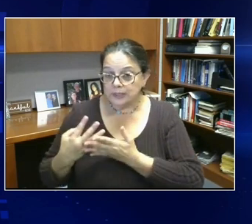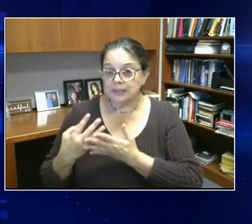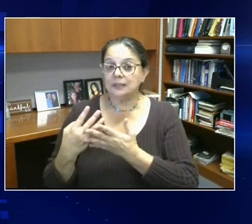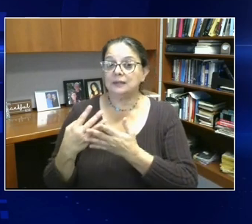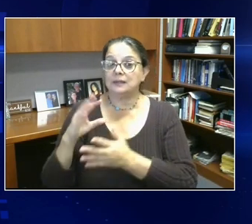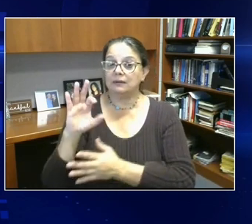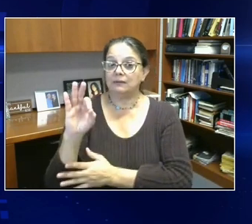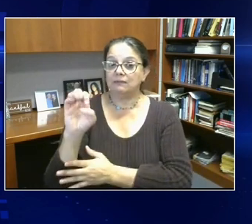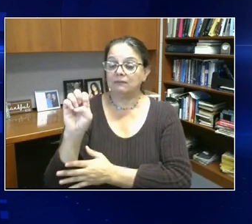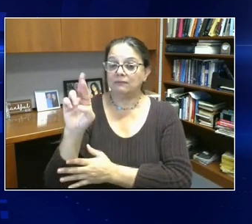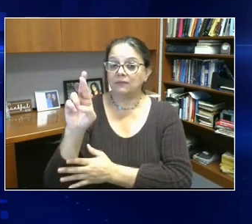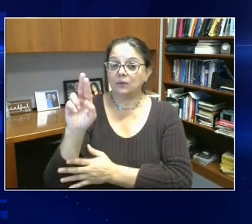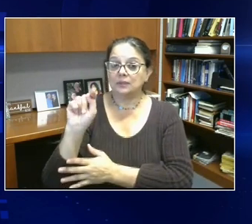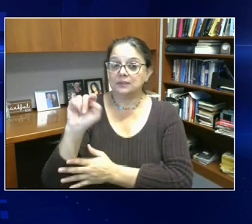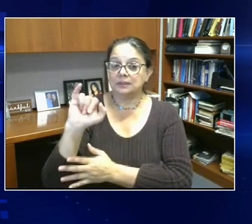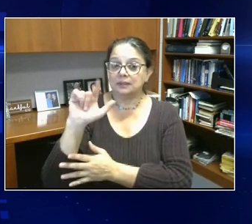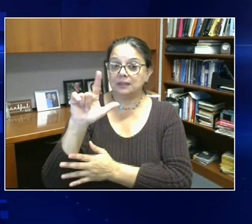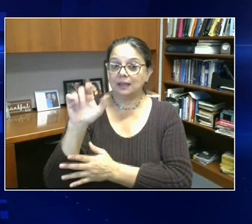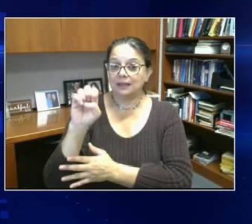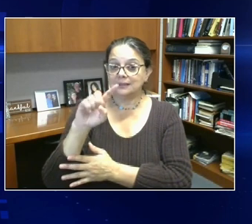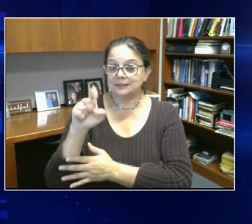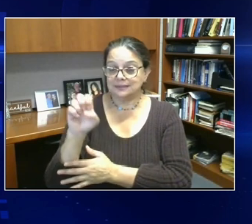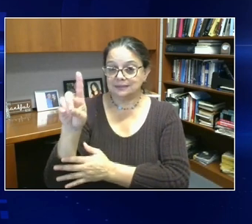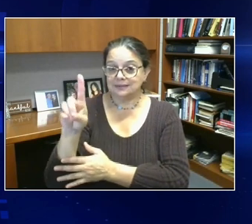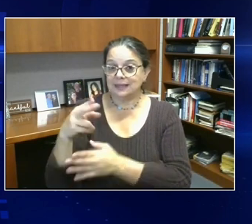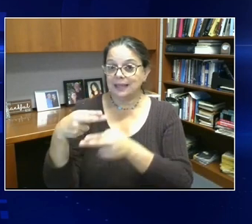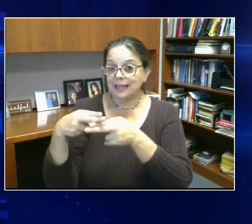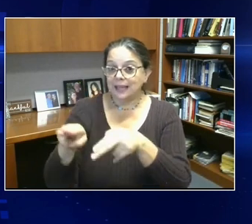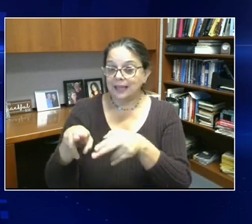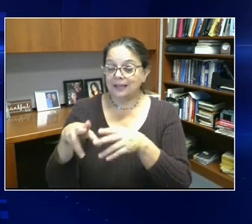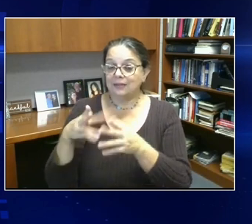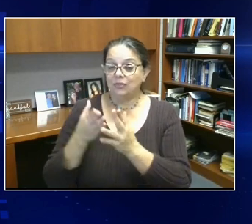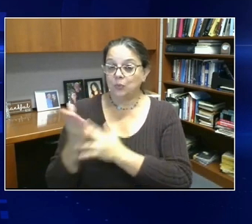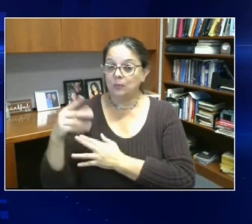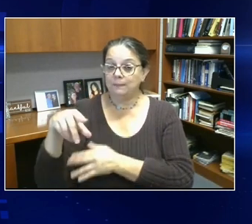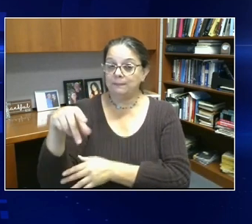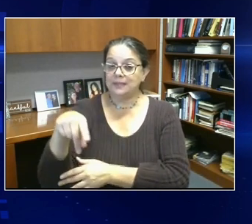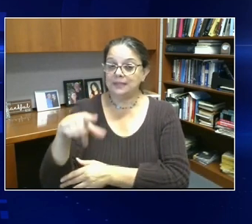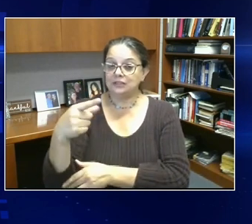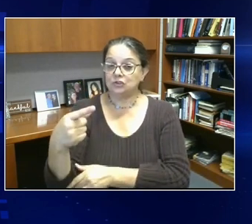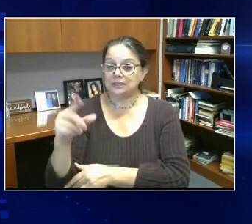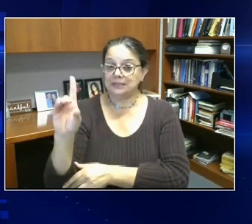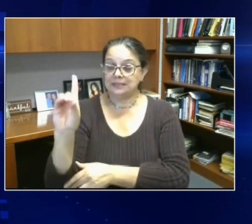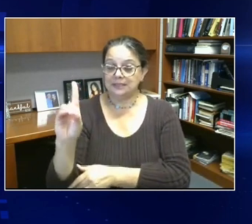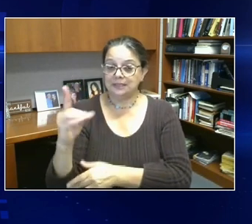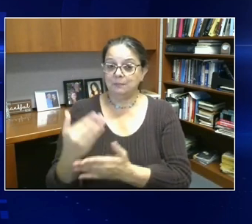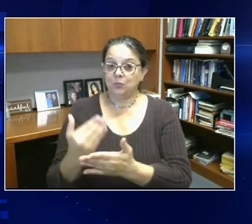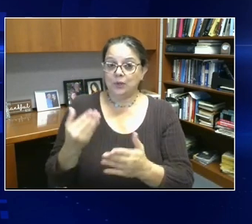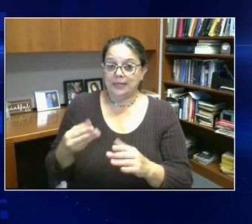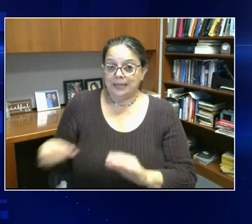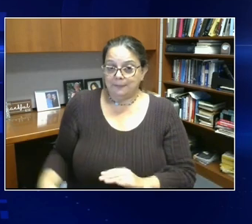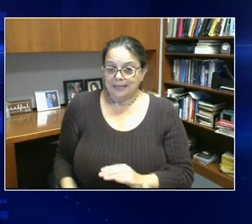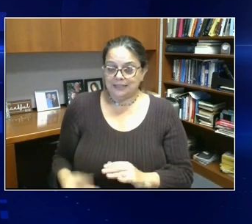selection of a fertilized egg without a deafness-linked gene through